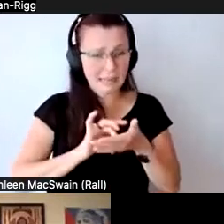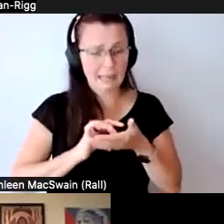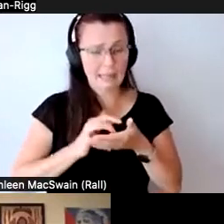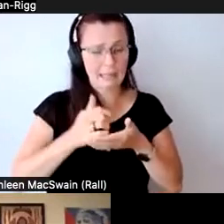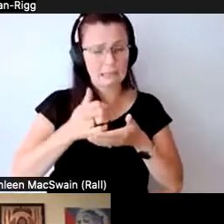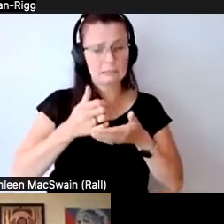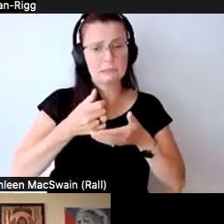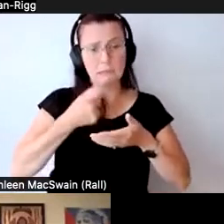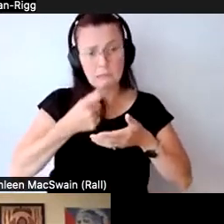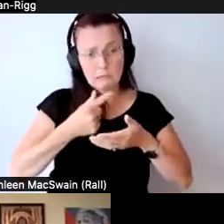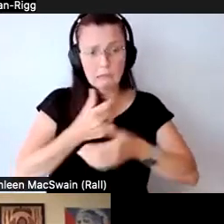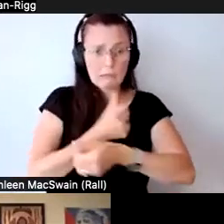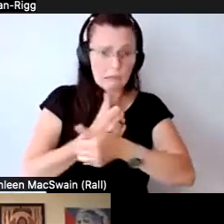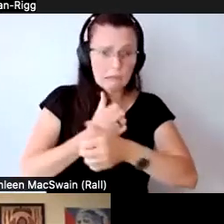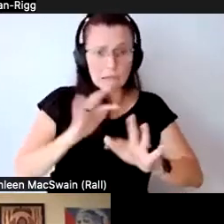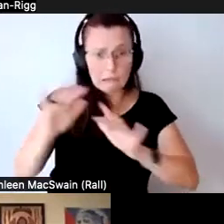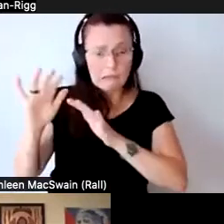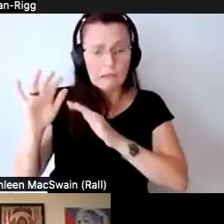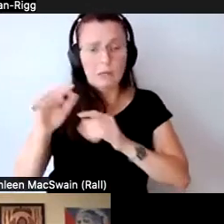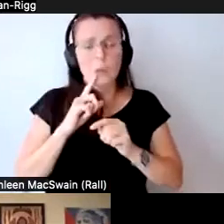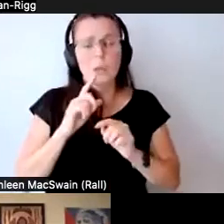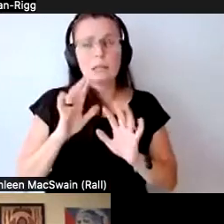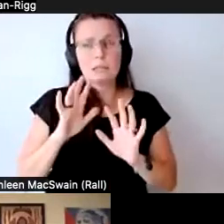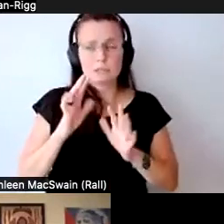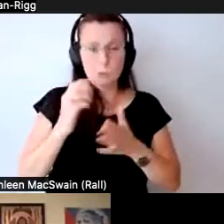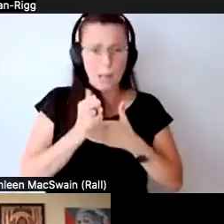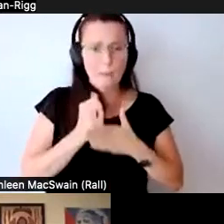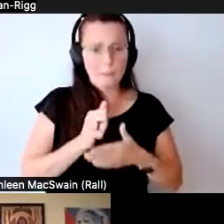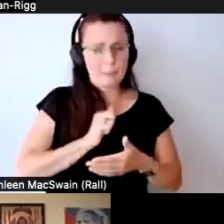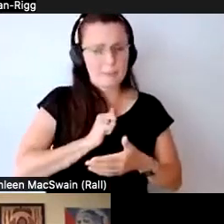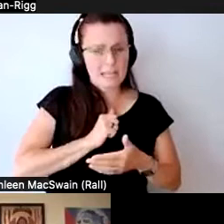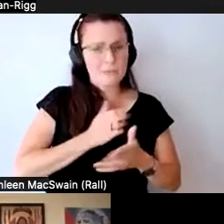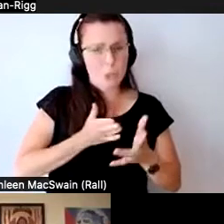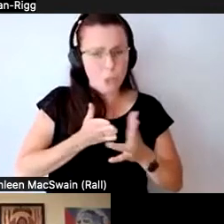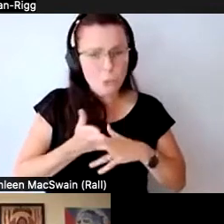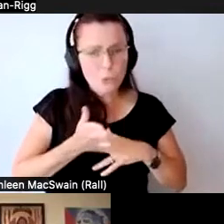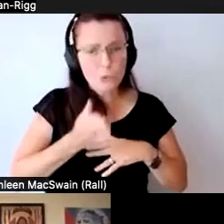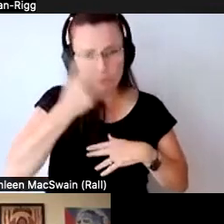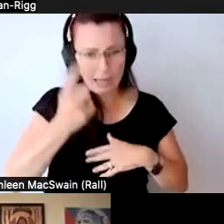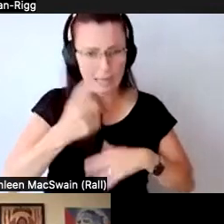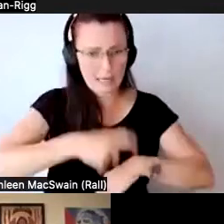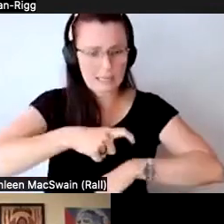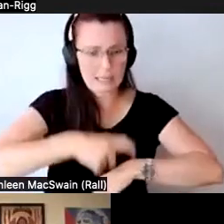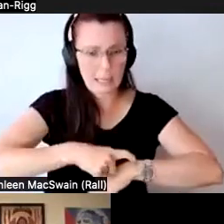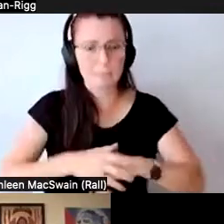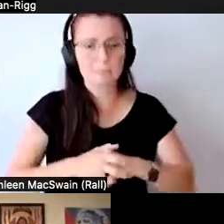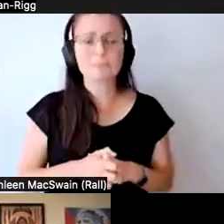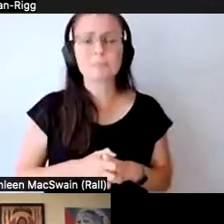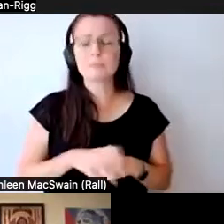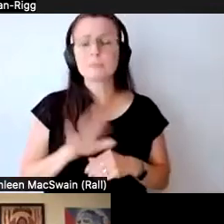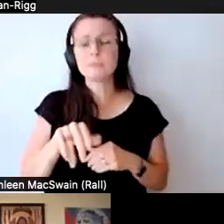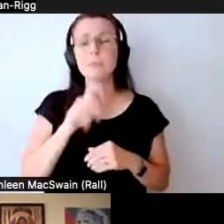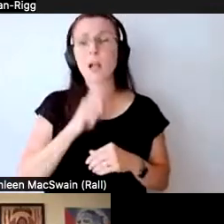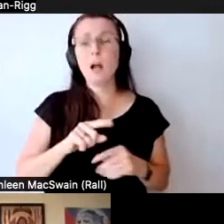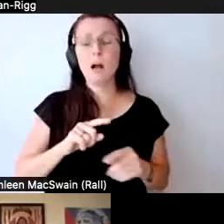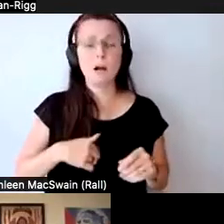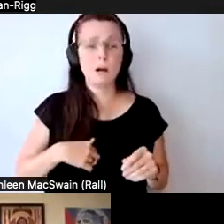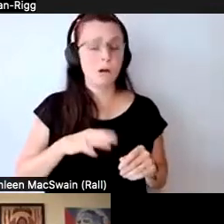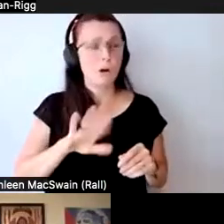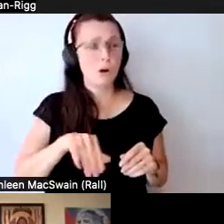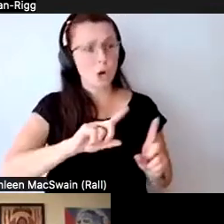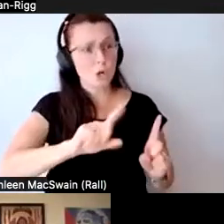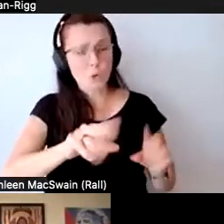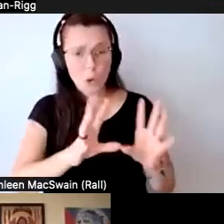you know, you stop using and life just turns great. Or if you go to a meeting and they say, this is Bill, and he stopped using 4 years ago and he